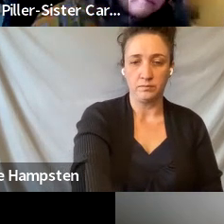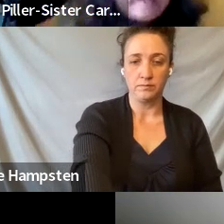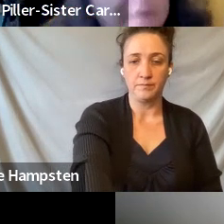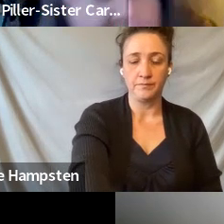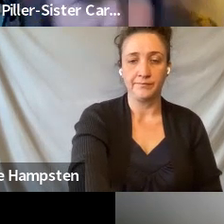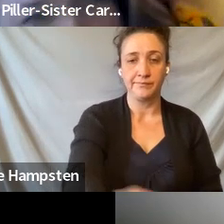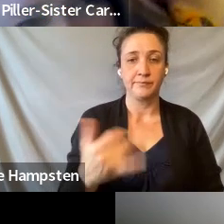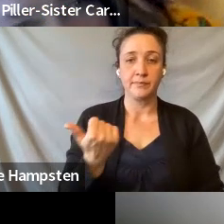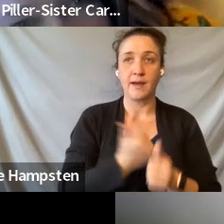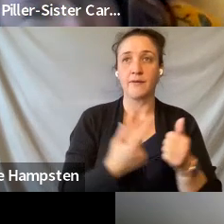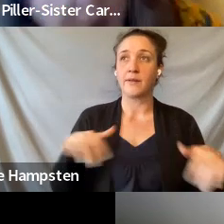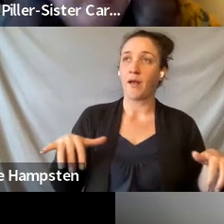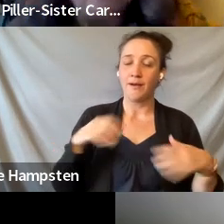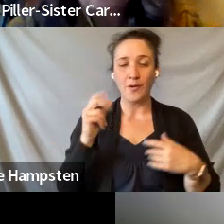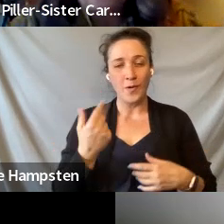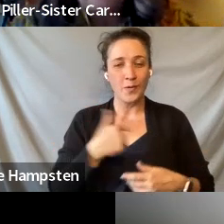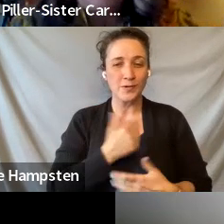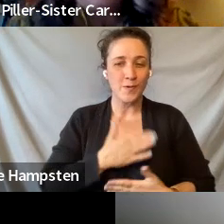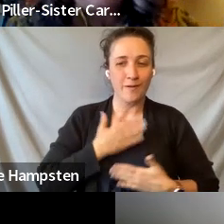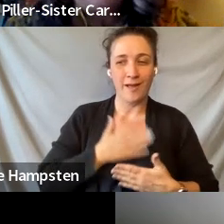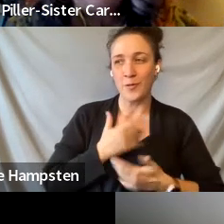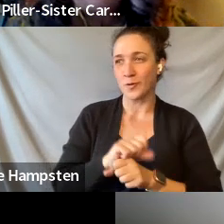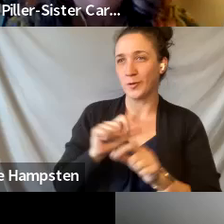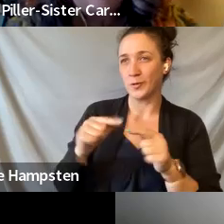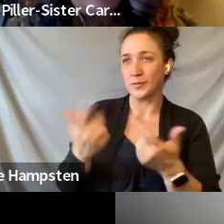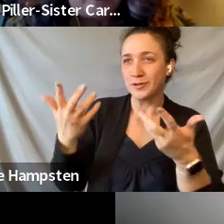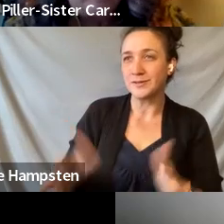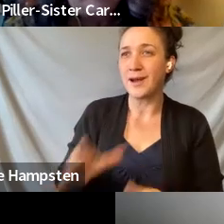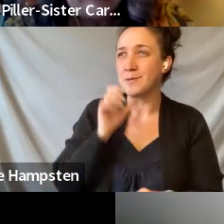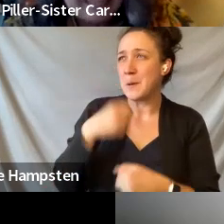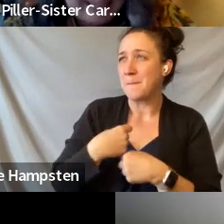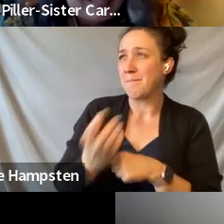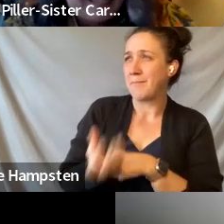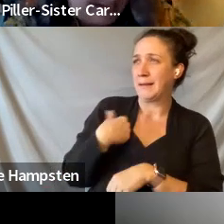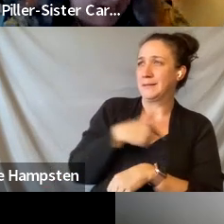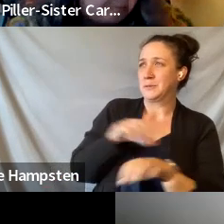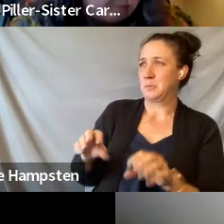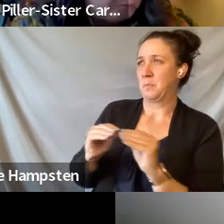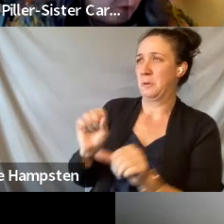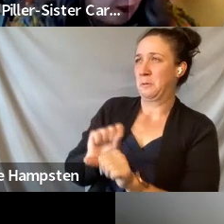Everybody's like, oh, we're so glad the working groups are done. Don't make us do any more work.